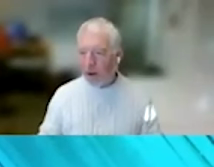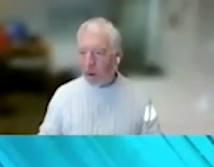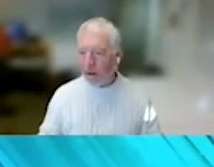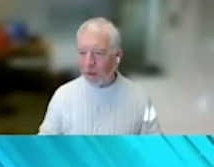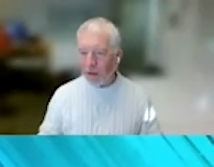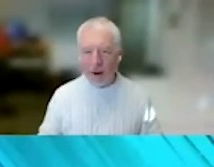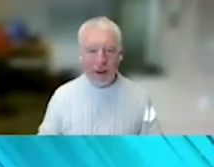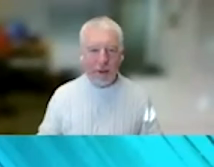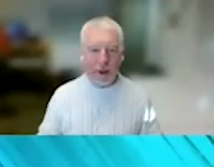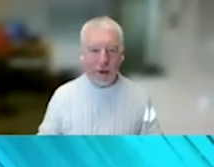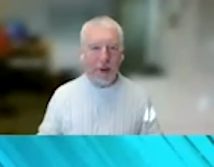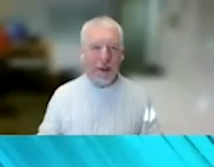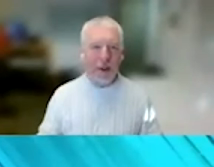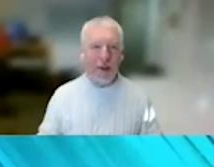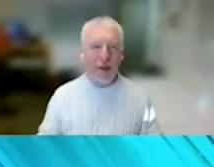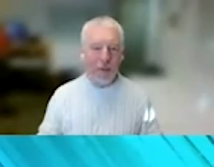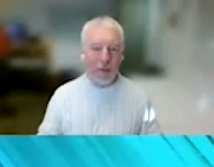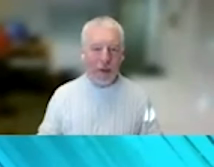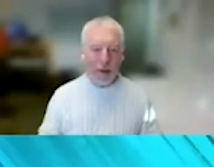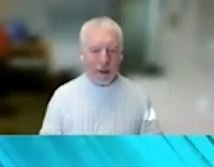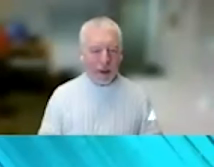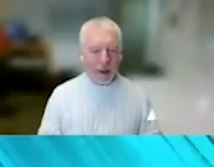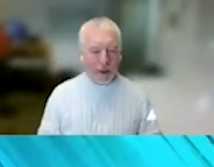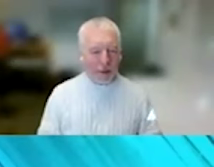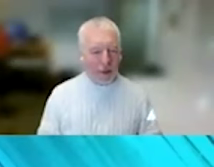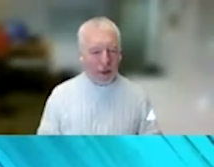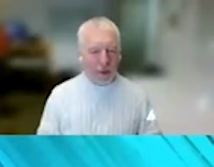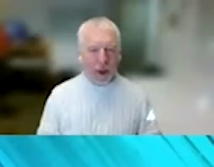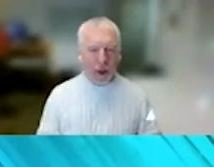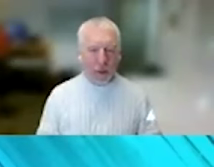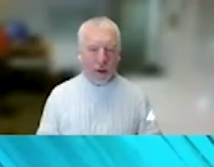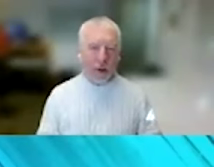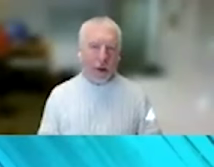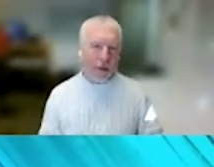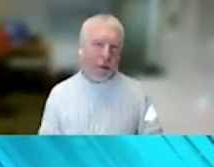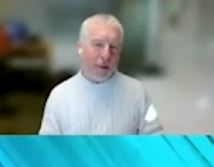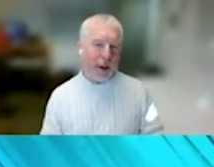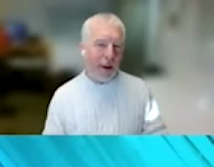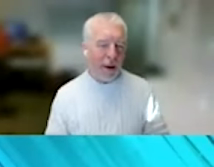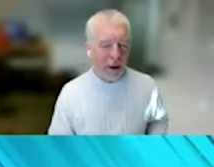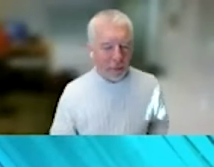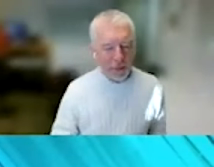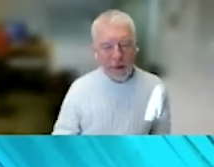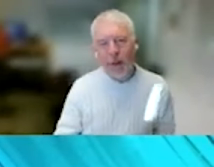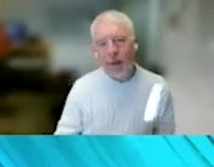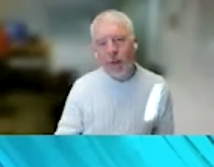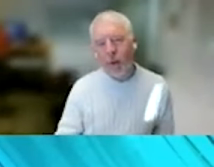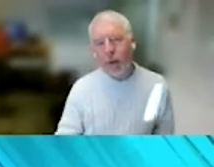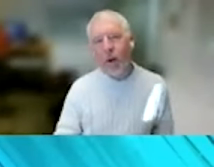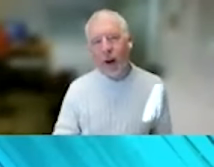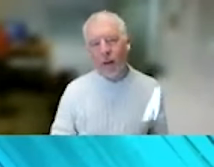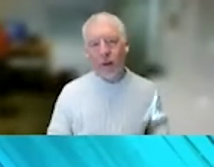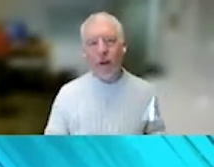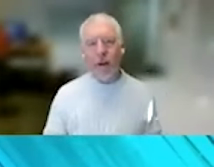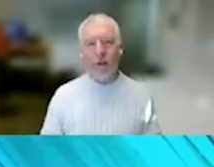are questions in the chat while we're all together still. So one of the concepts that I'll be focusing on is about